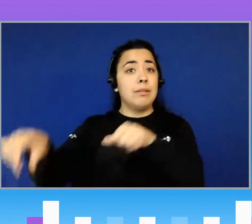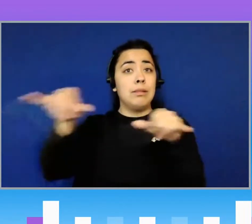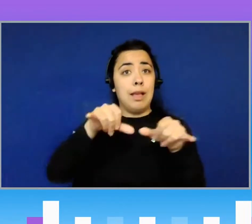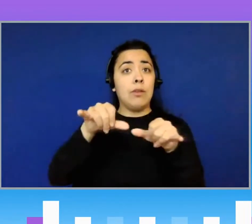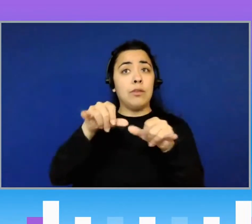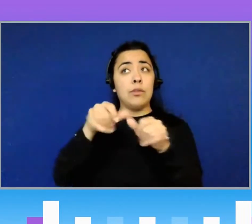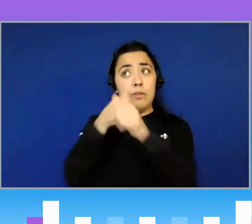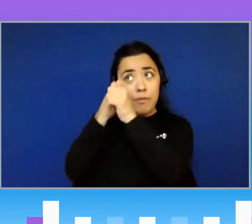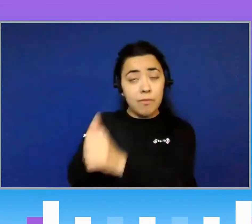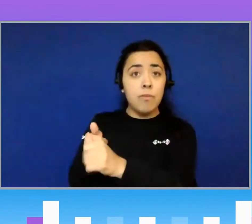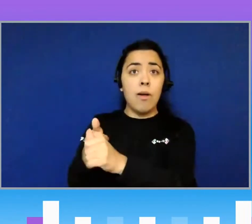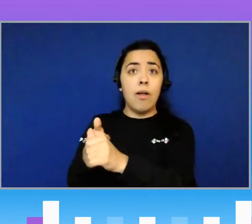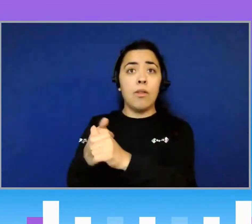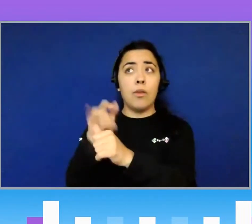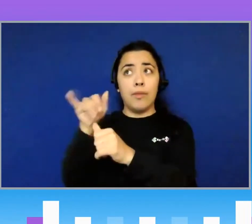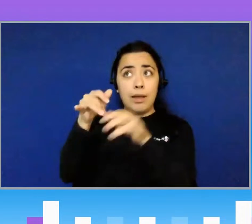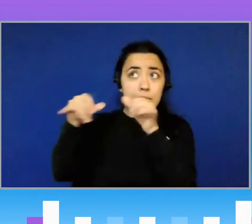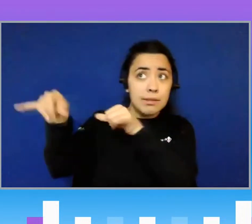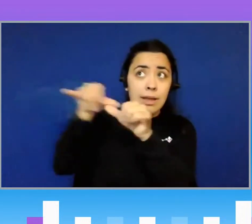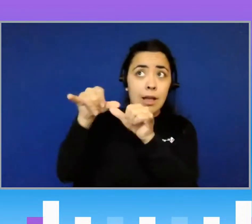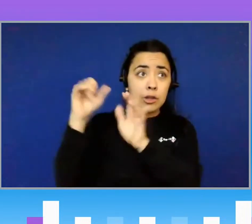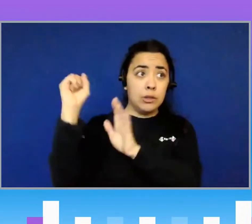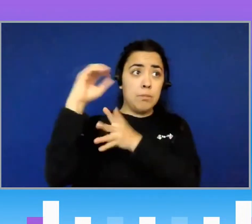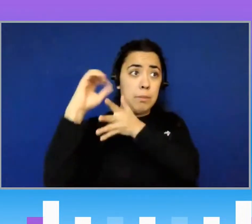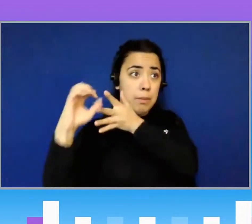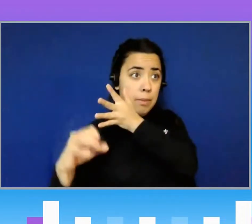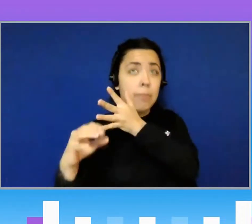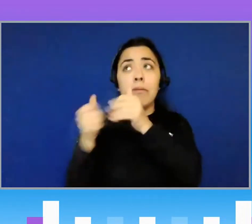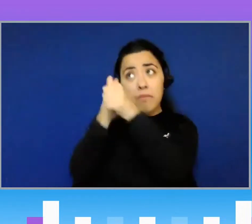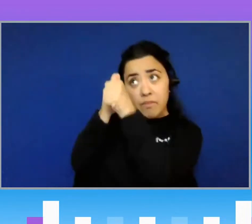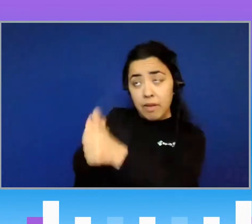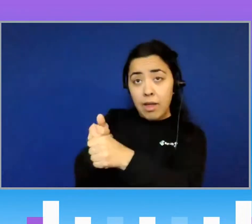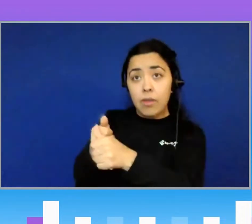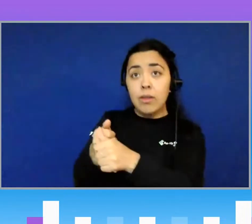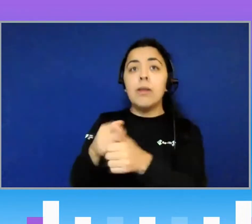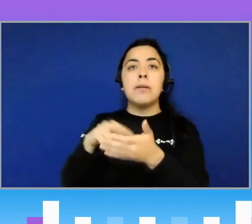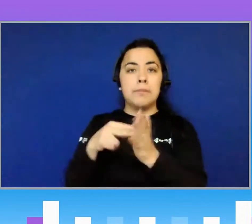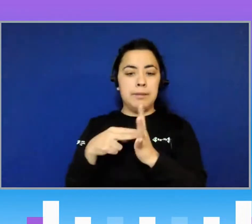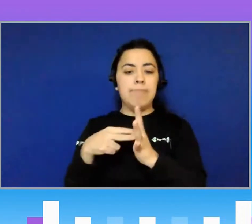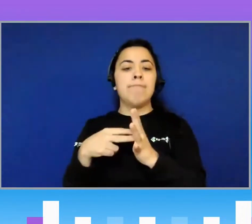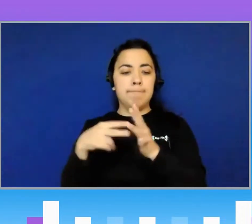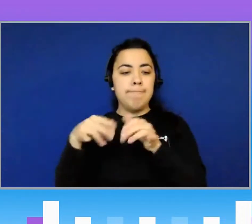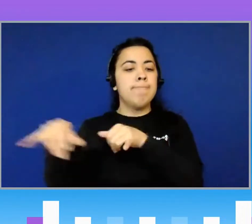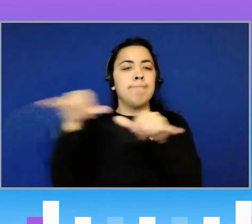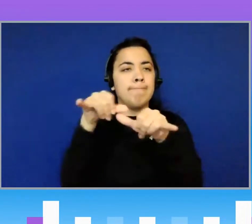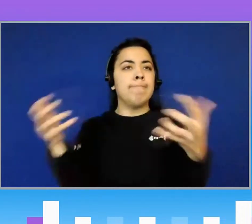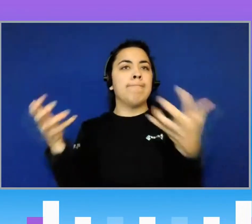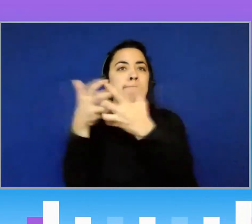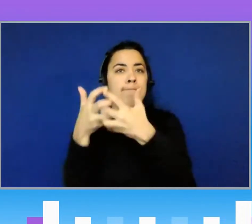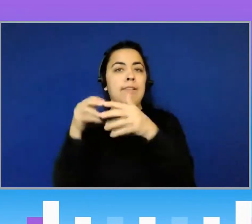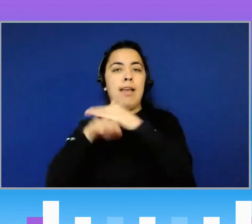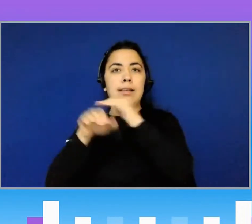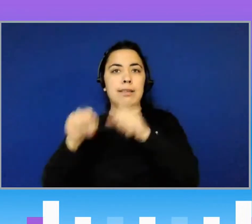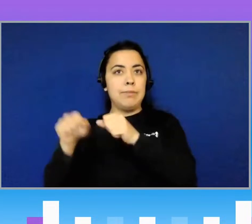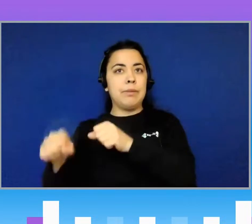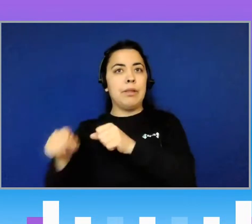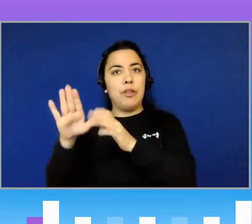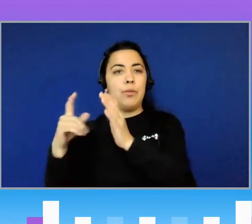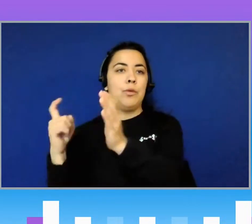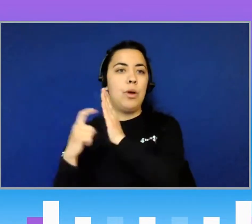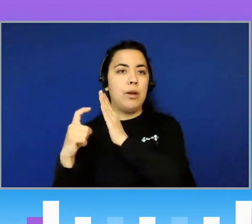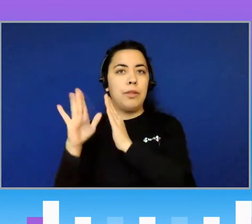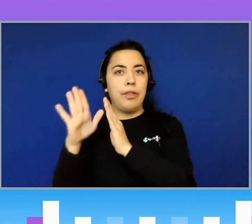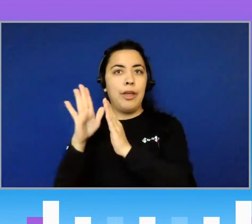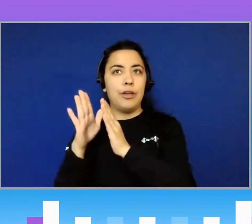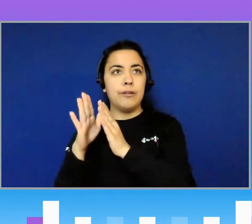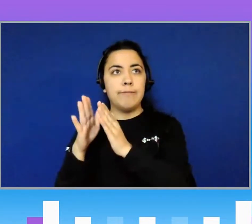the conformance with those standards will give presumption of conformity with the accessibility requirements of the directive. Finally,